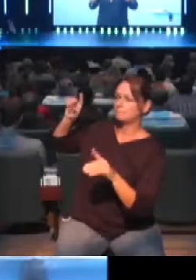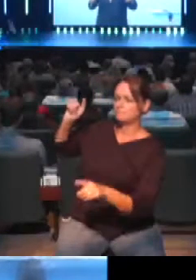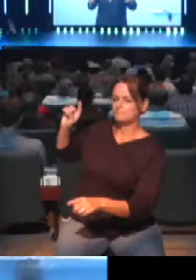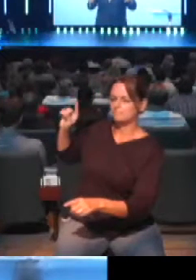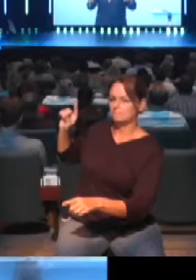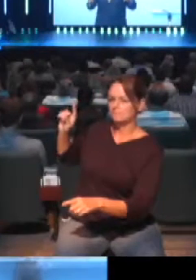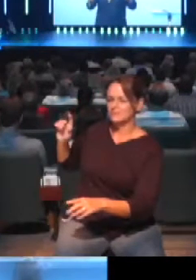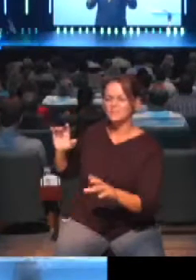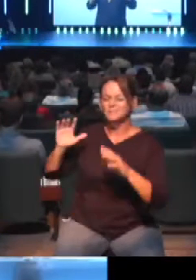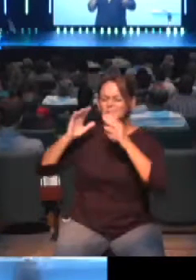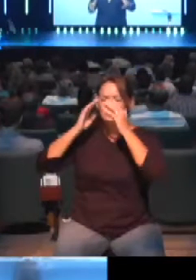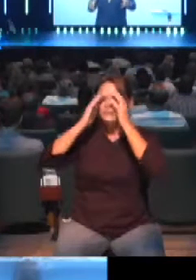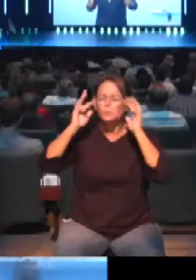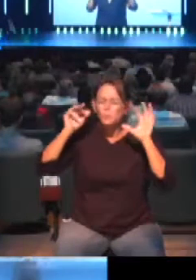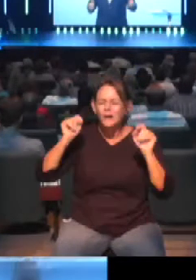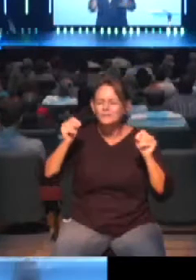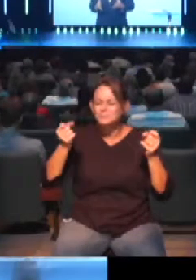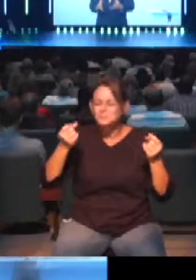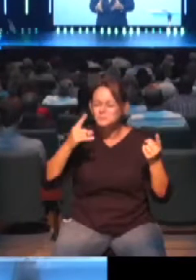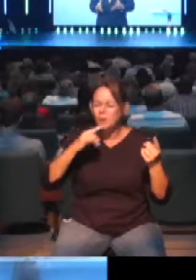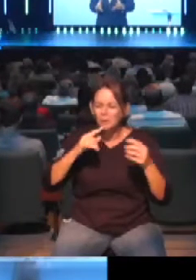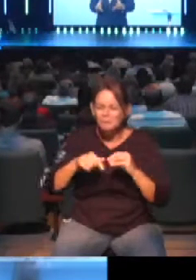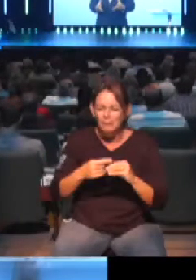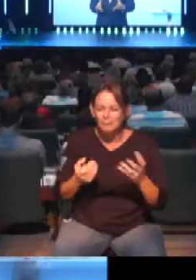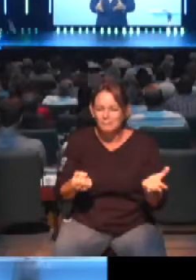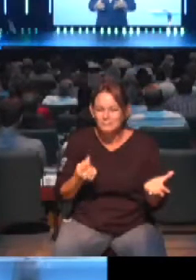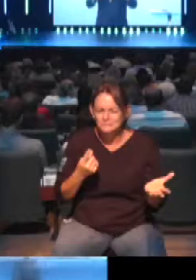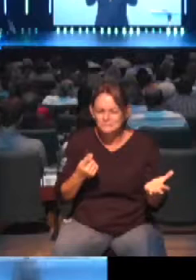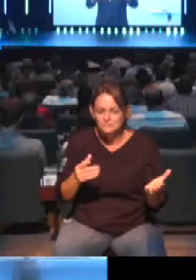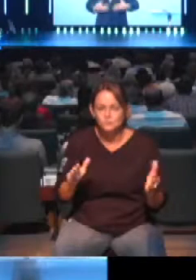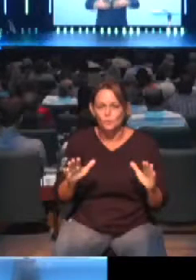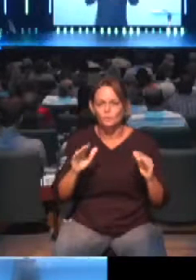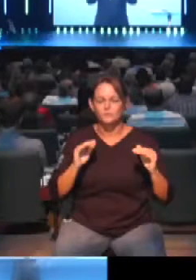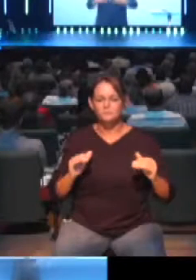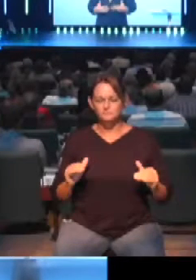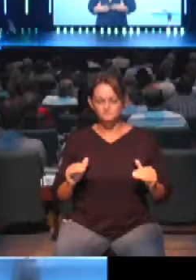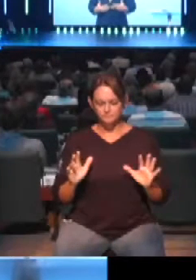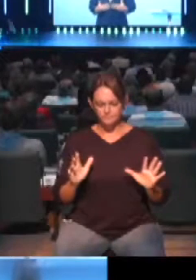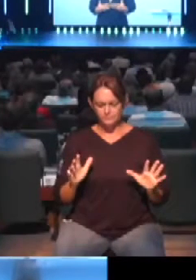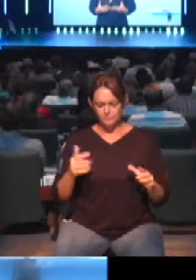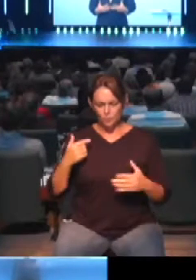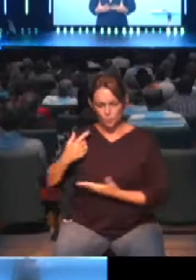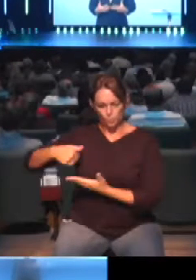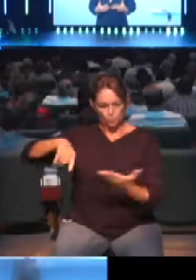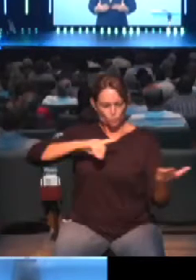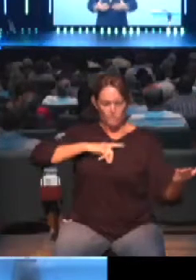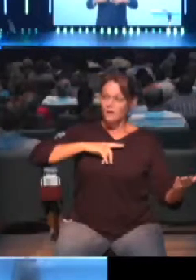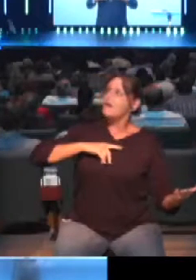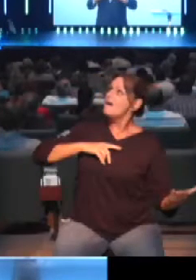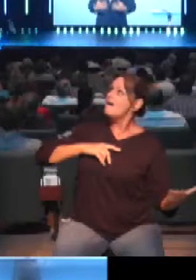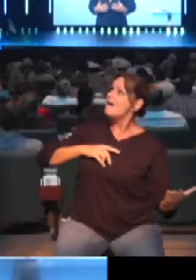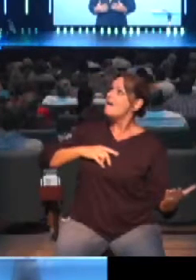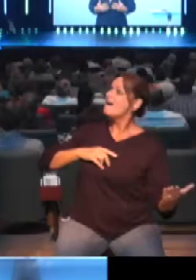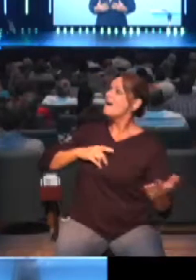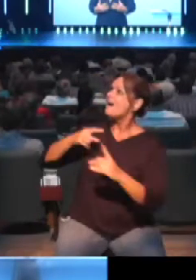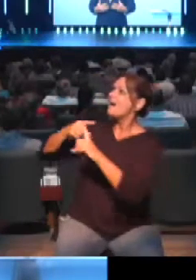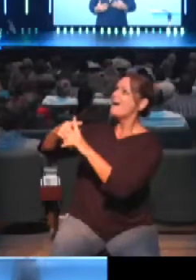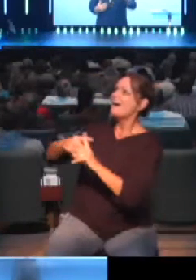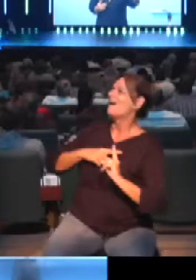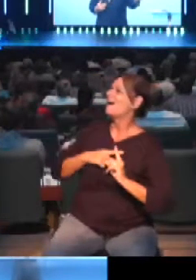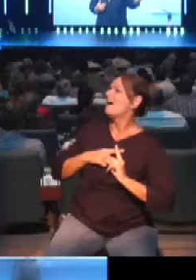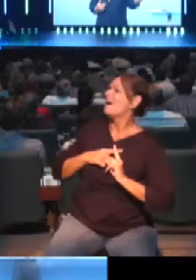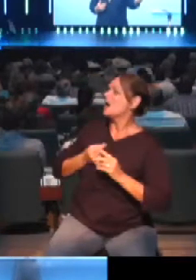you and I, when we were born into this world, in our spiritual condition before God, were we